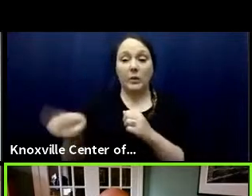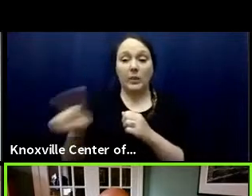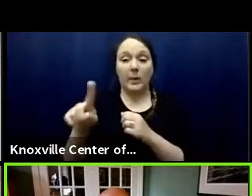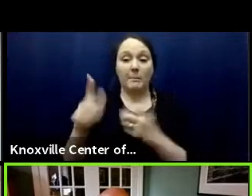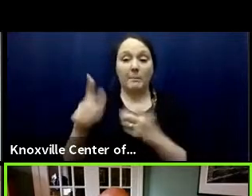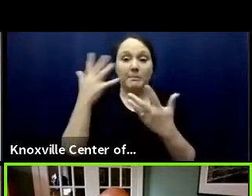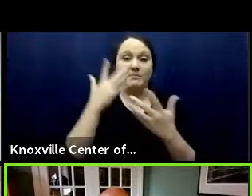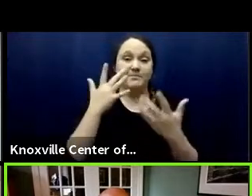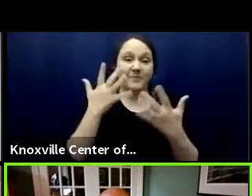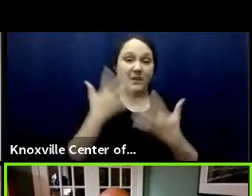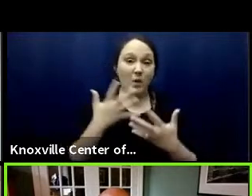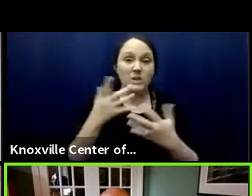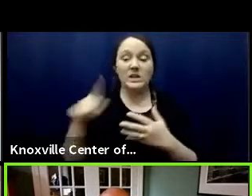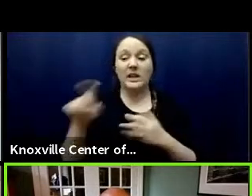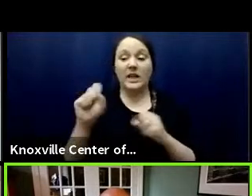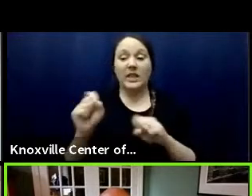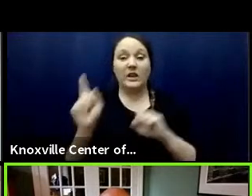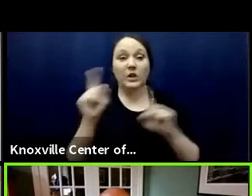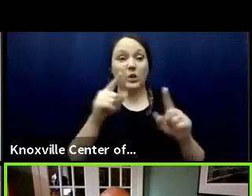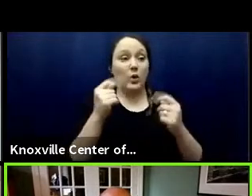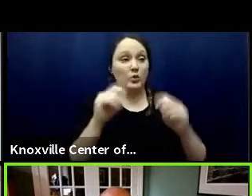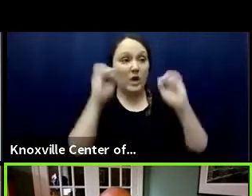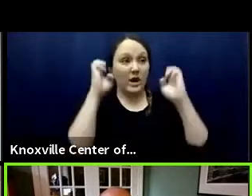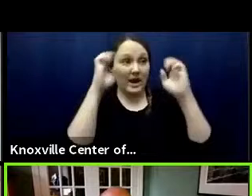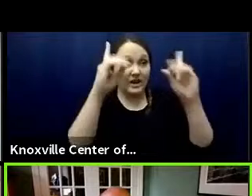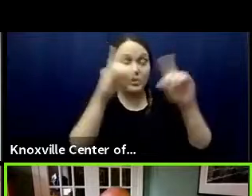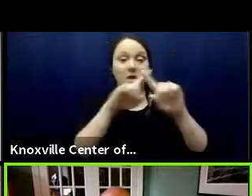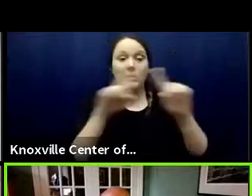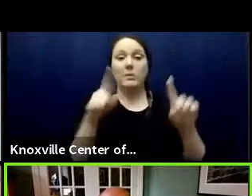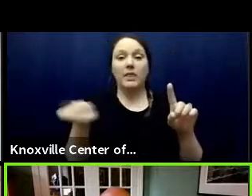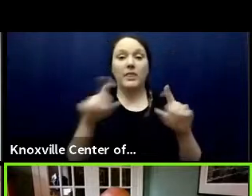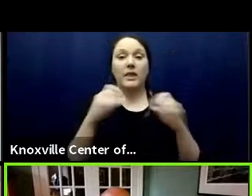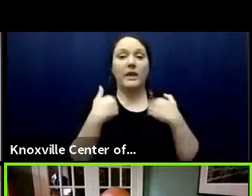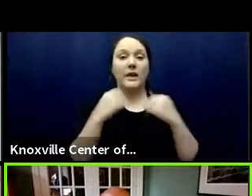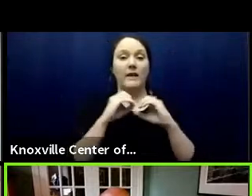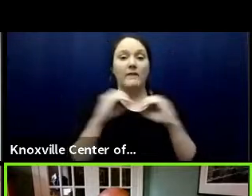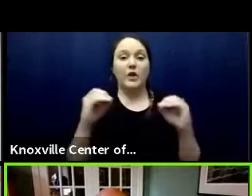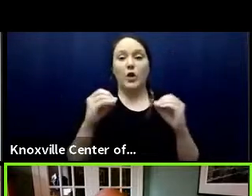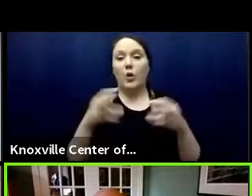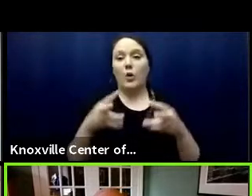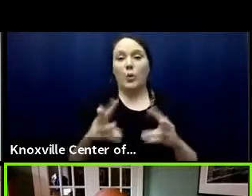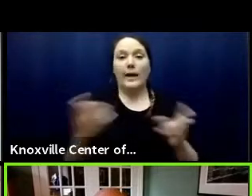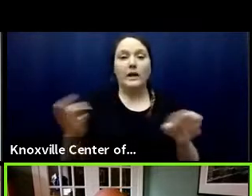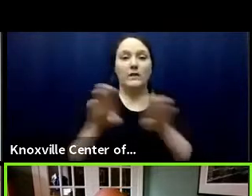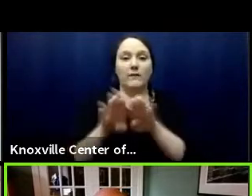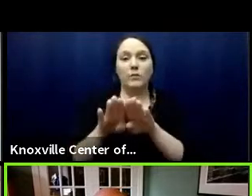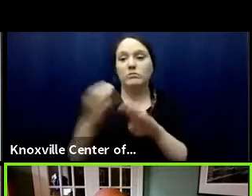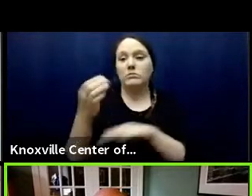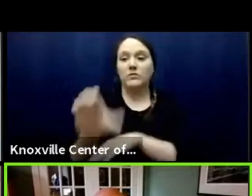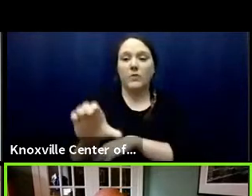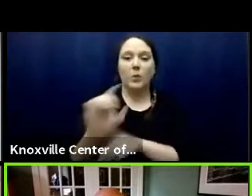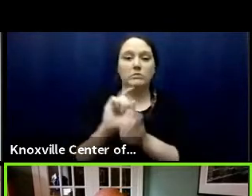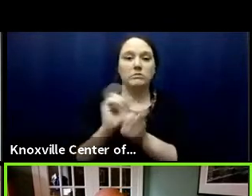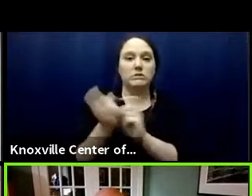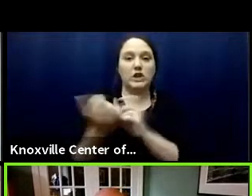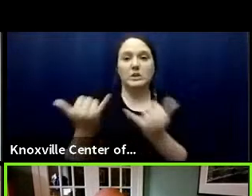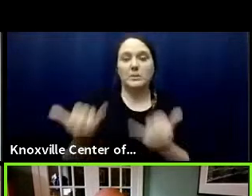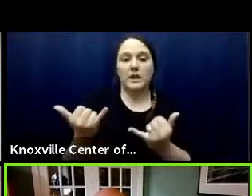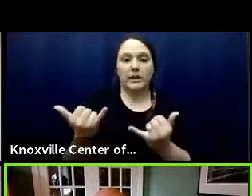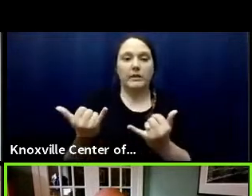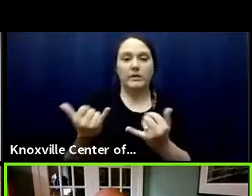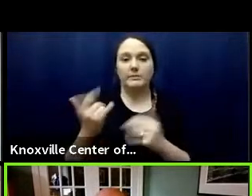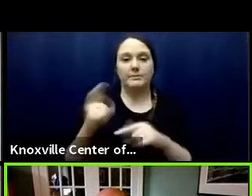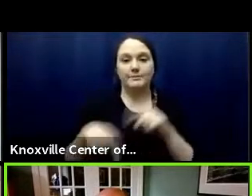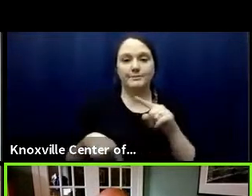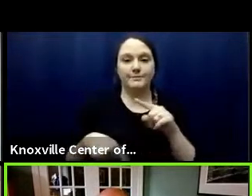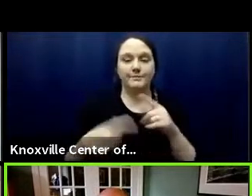they can go out there and try to educate them, but they don't have a way to close the doors or change things immediately. So